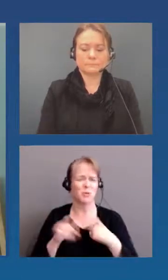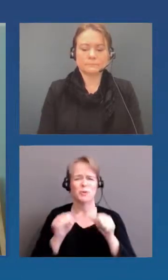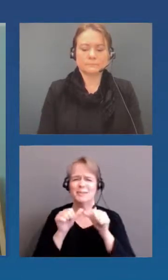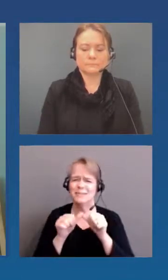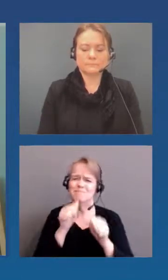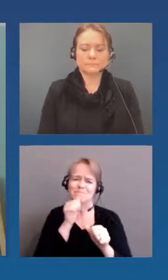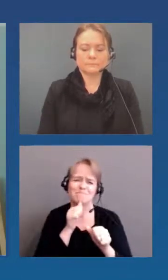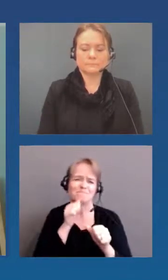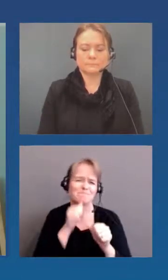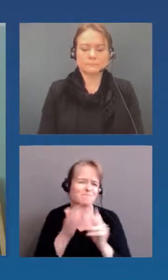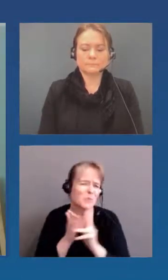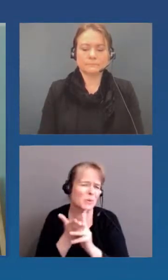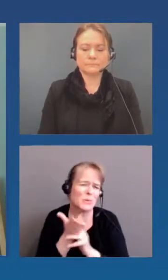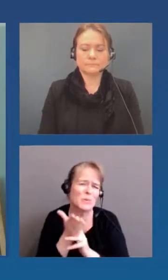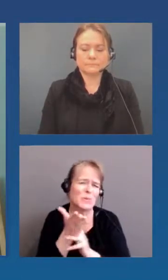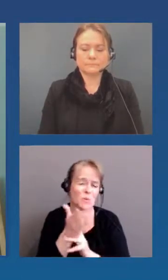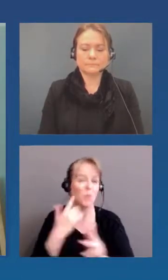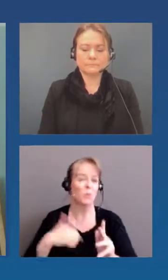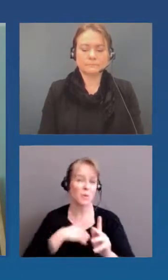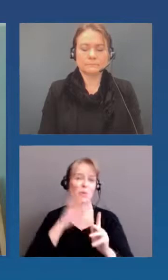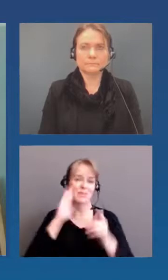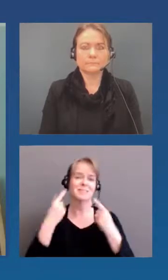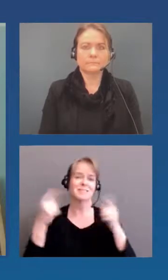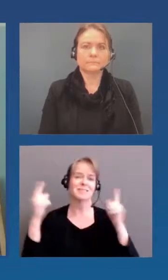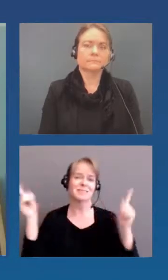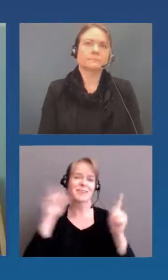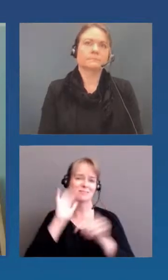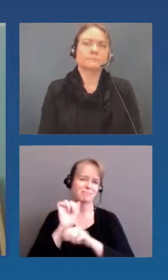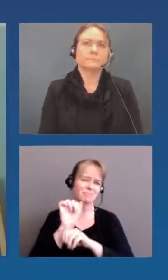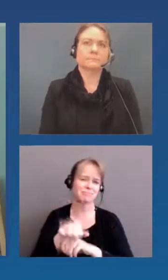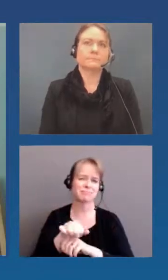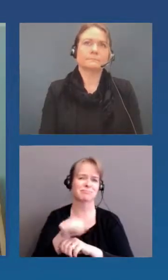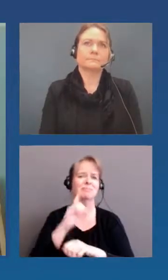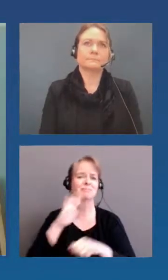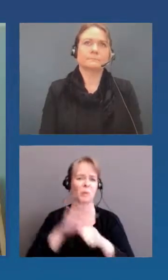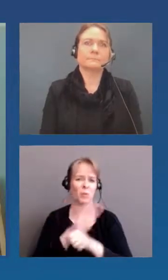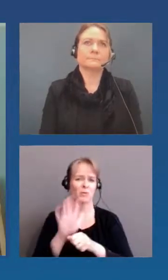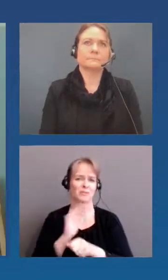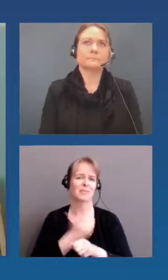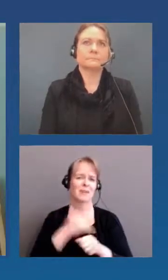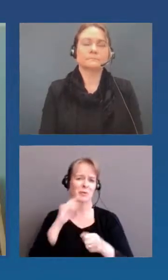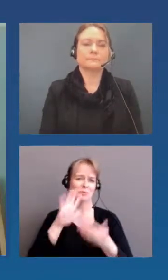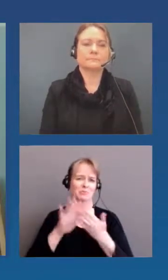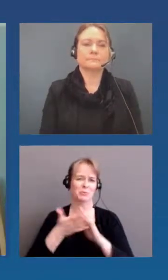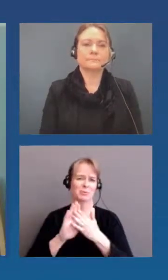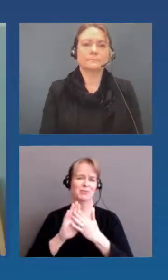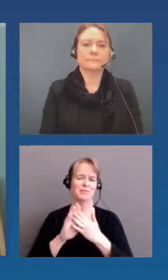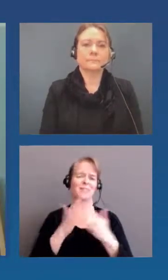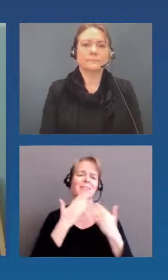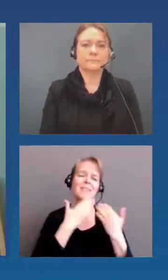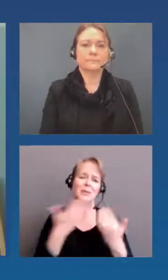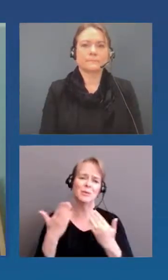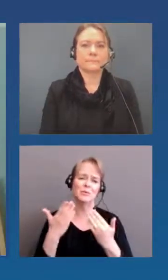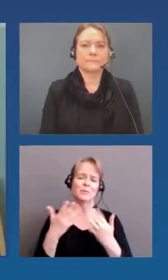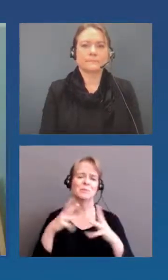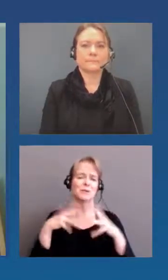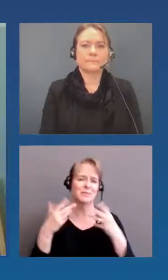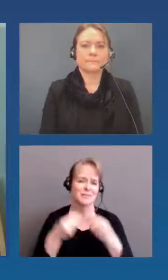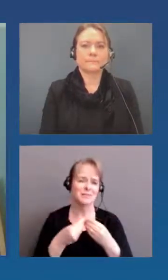will succeed in pushing back against COVID in our community. Thank you. Merci. Miigwech.